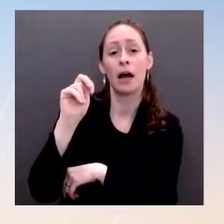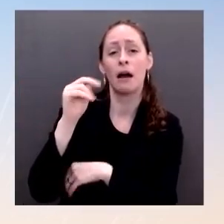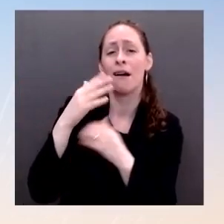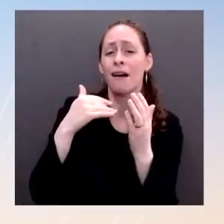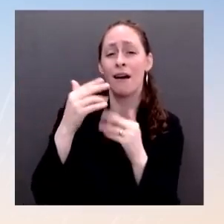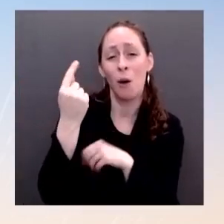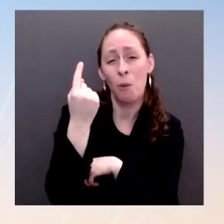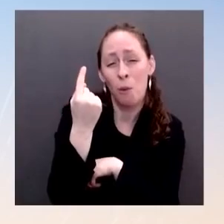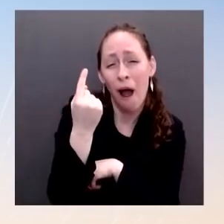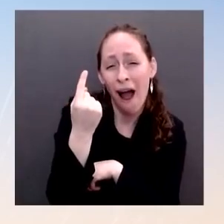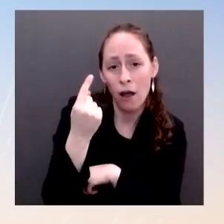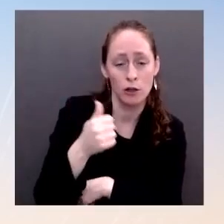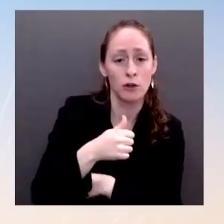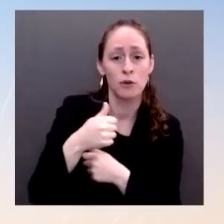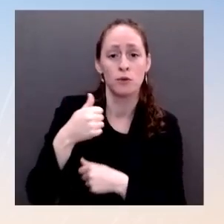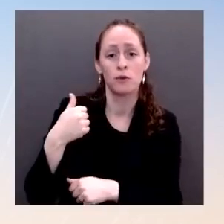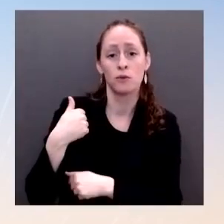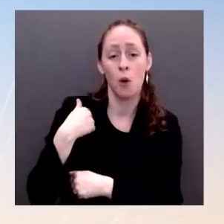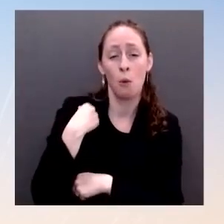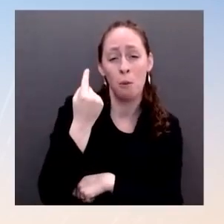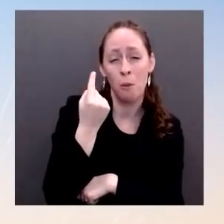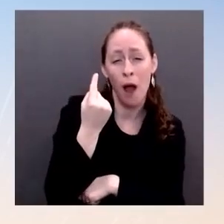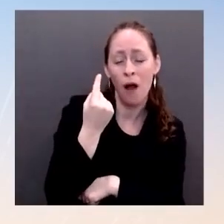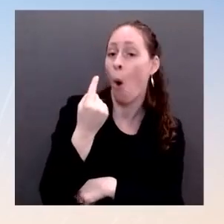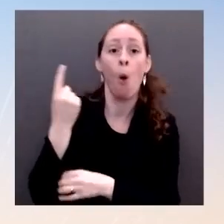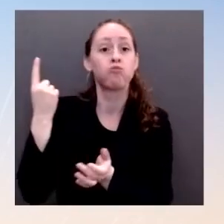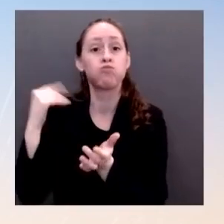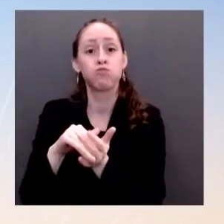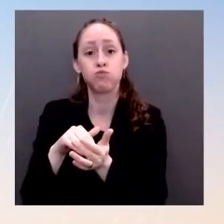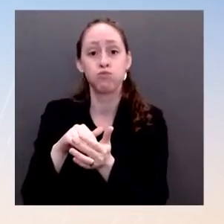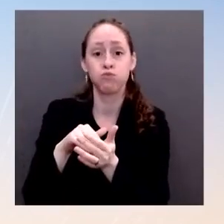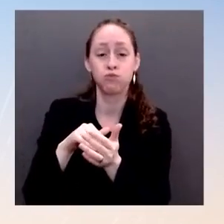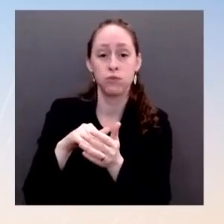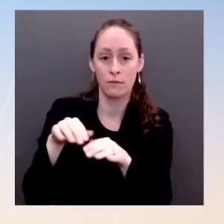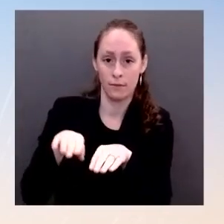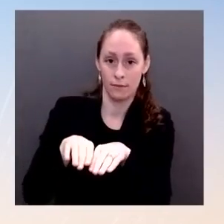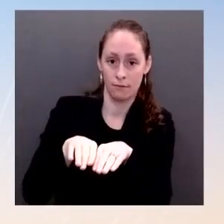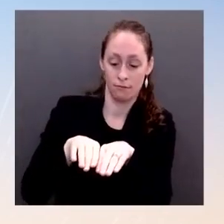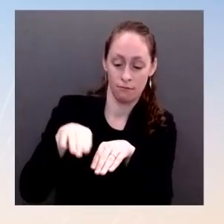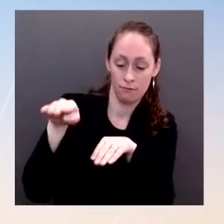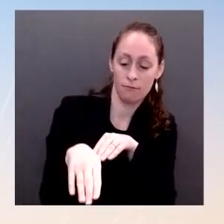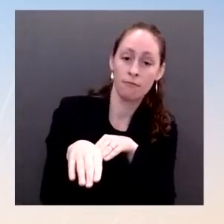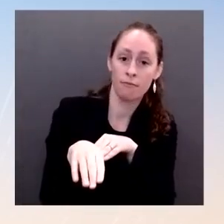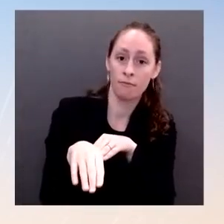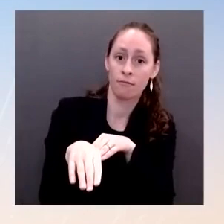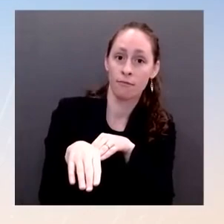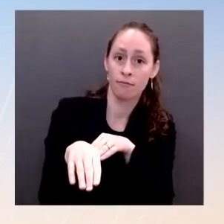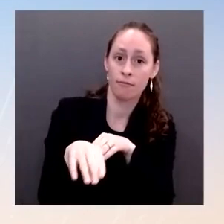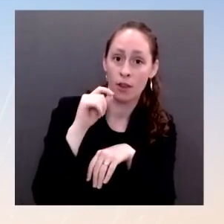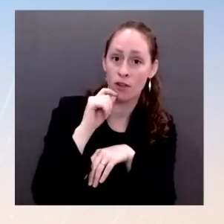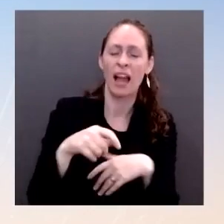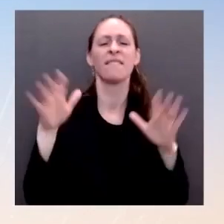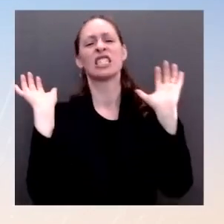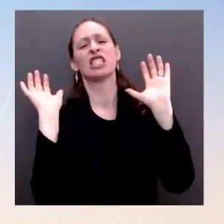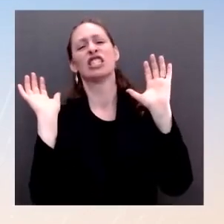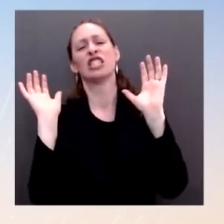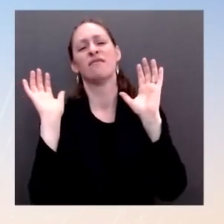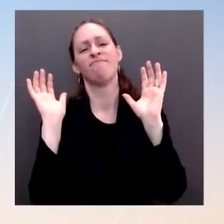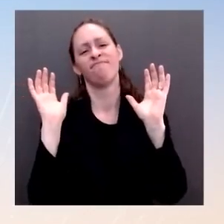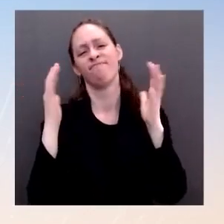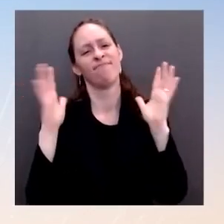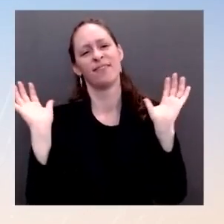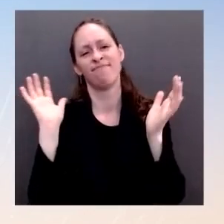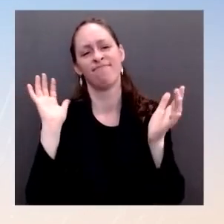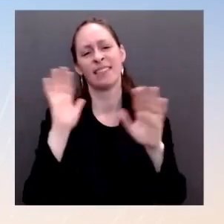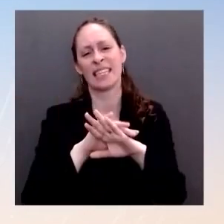agree with that statement? Is that how he sees it? That's the president's policy that he has directed as Secretary of State to continue to convey, and what the president conveyed to